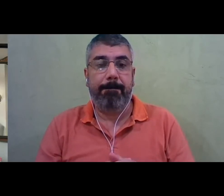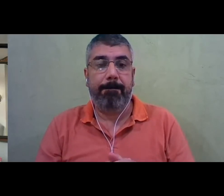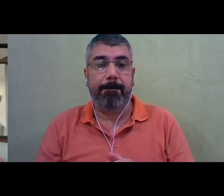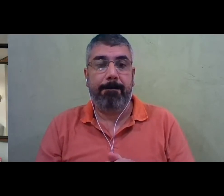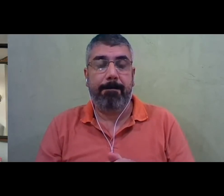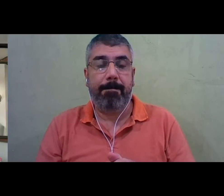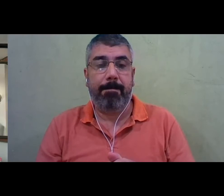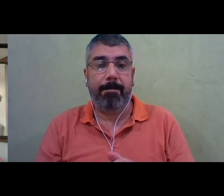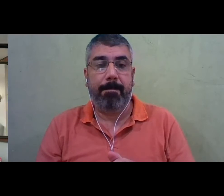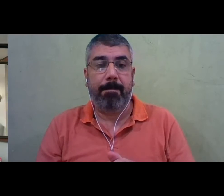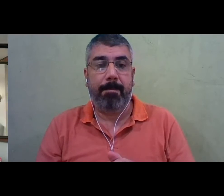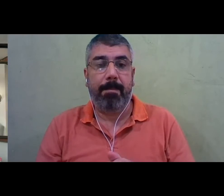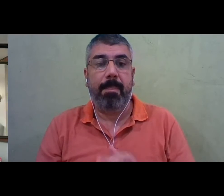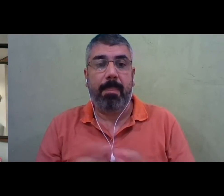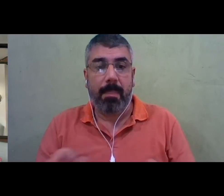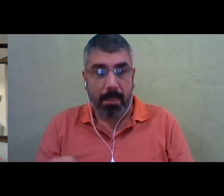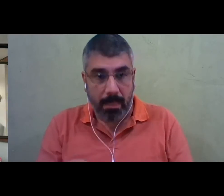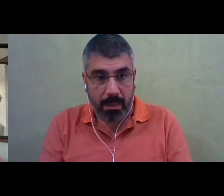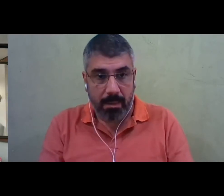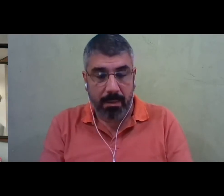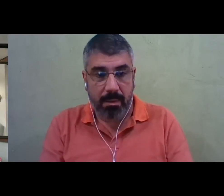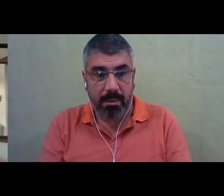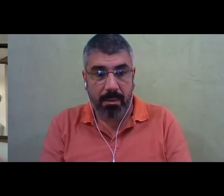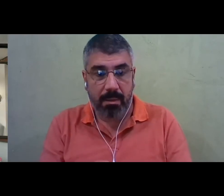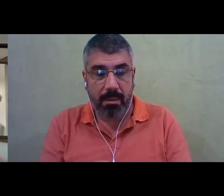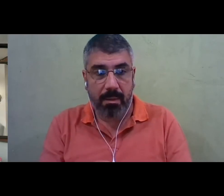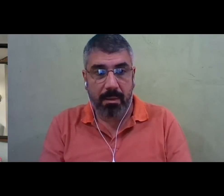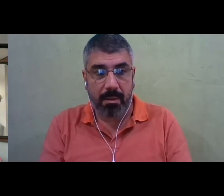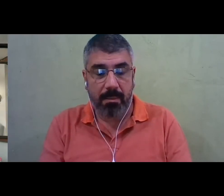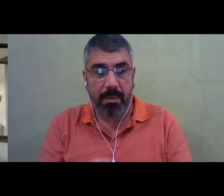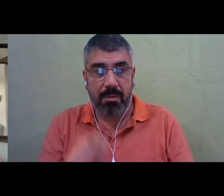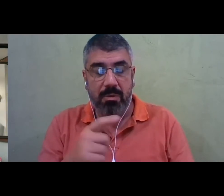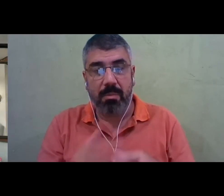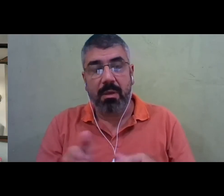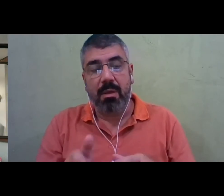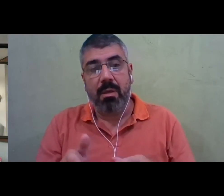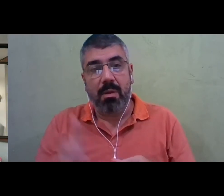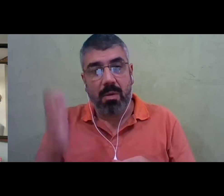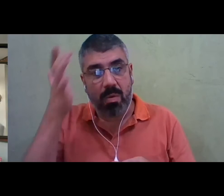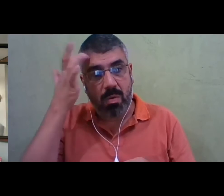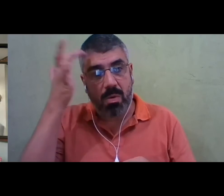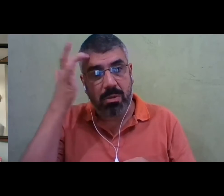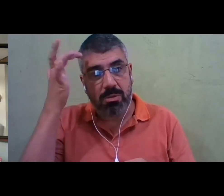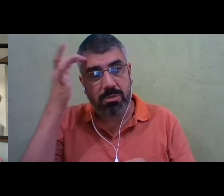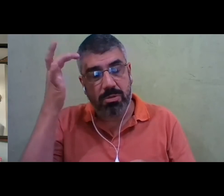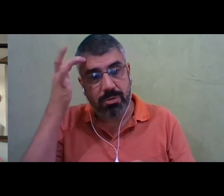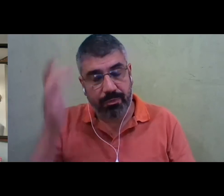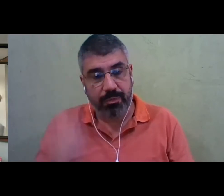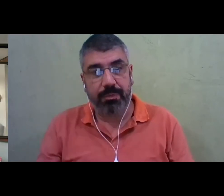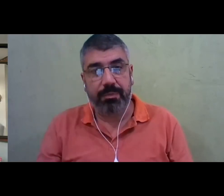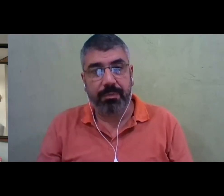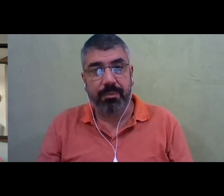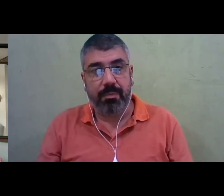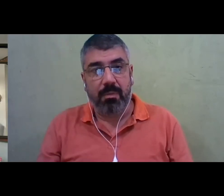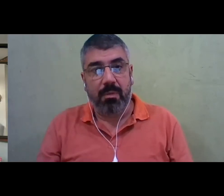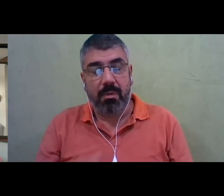That's got an origin. If you go back 1,000 years, life wasn't like that. People